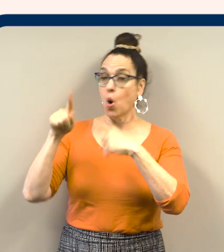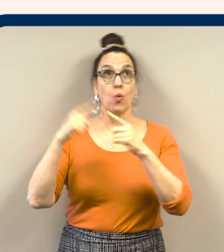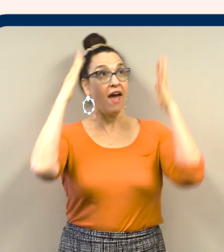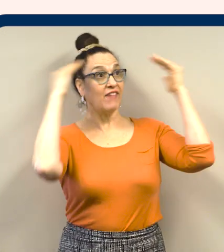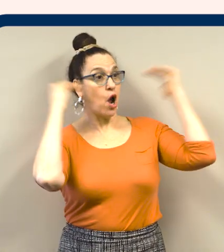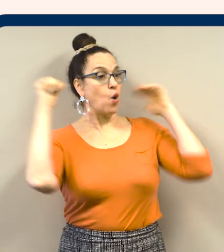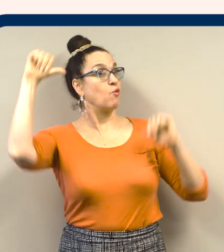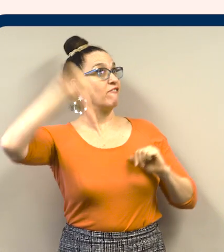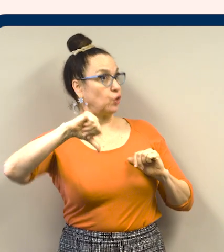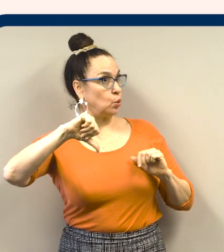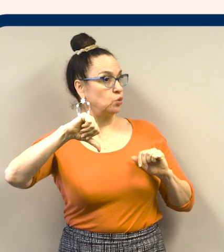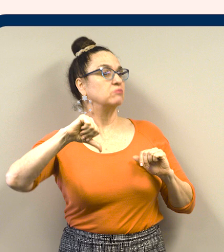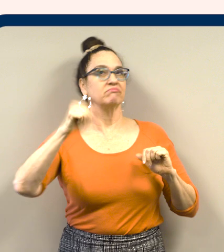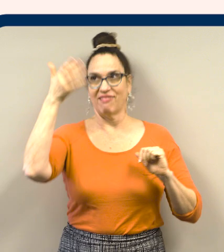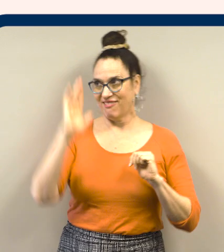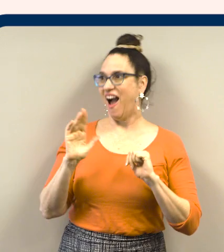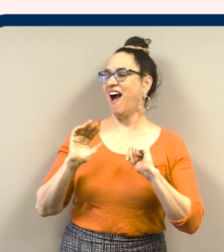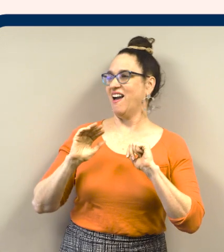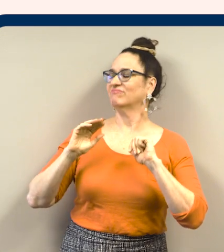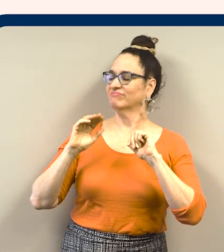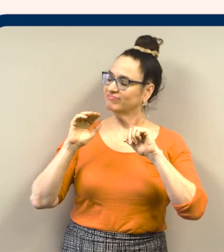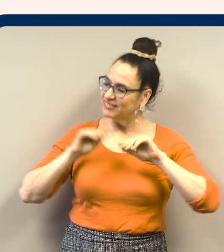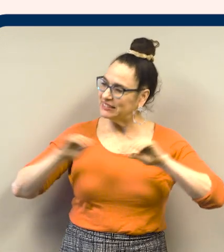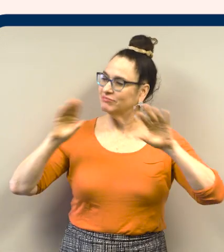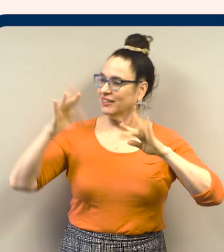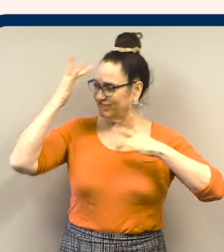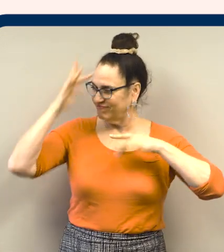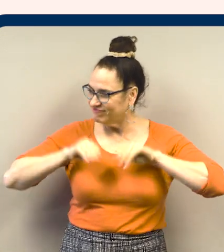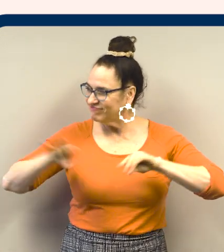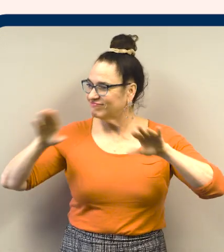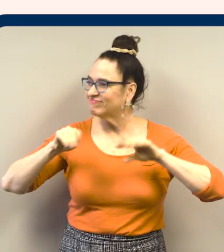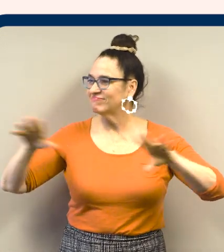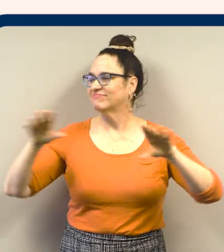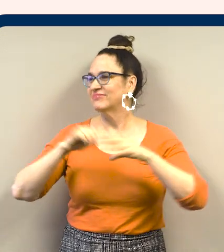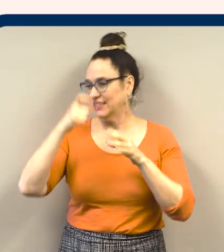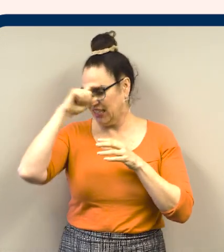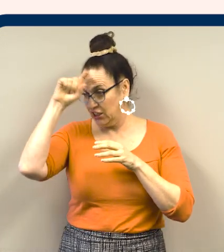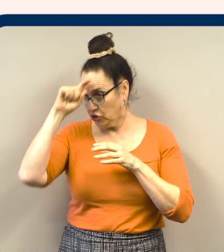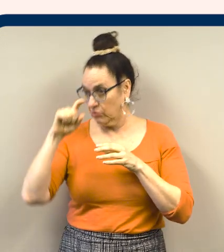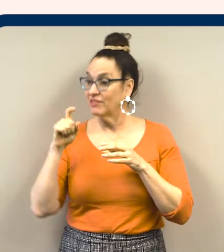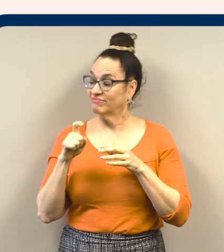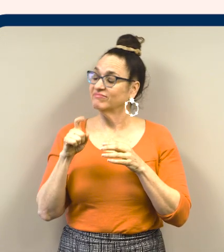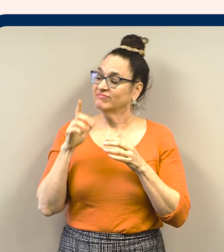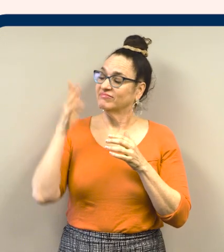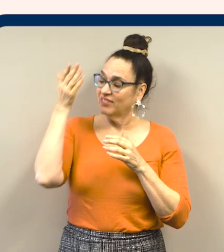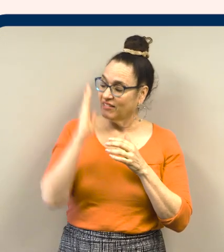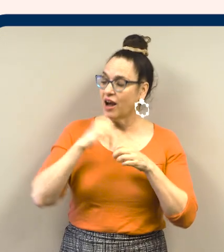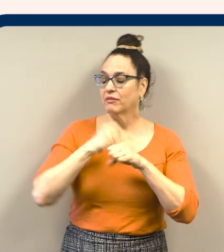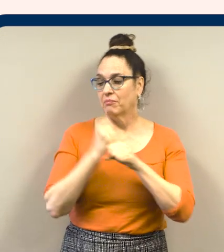people go!" When Pharaoh refused, God sent 10 plagues upon Egypt,